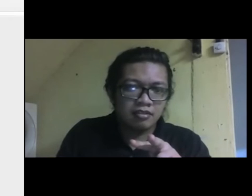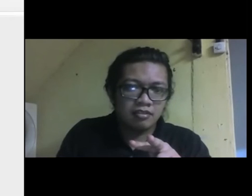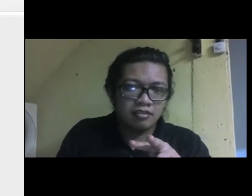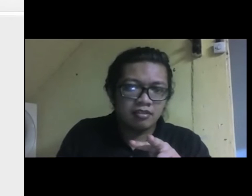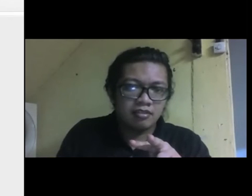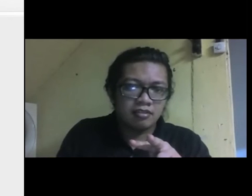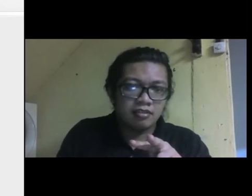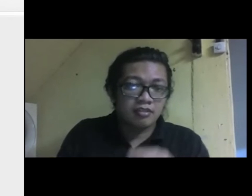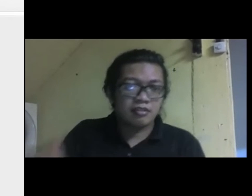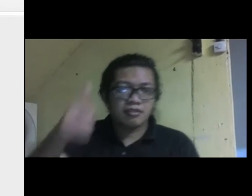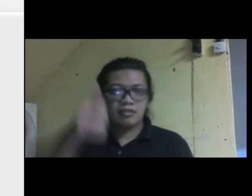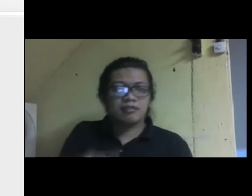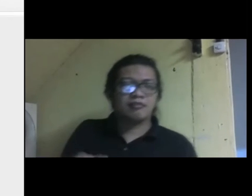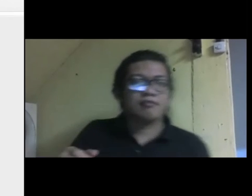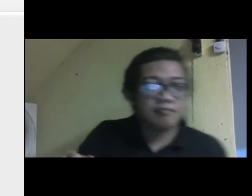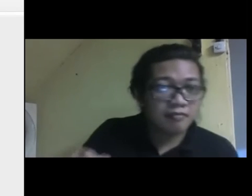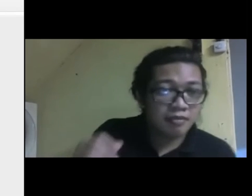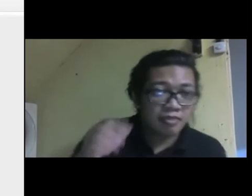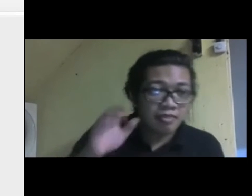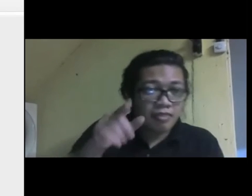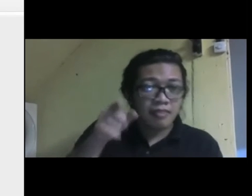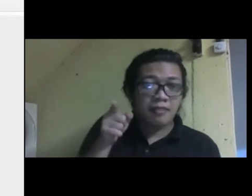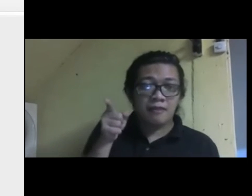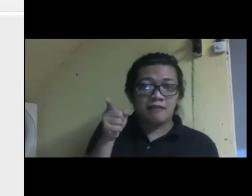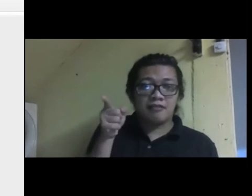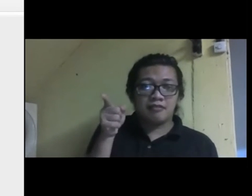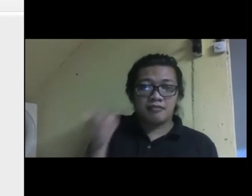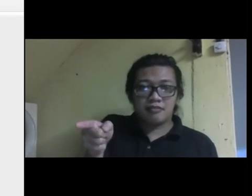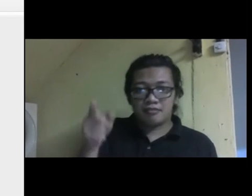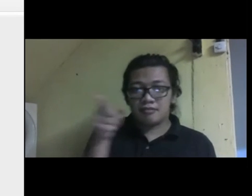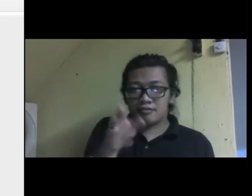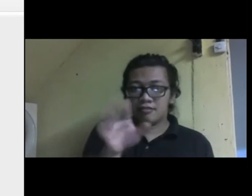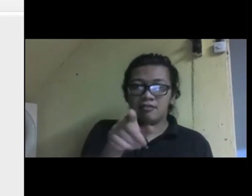I can't see either. One moment. Okay, that's better.